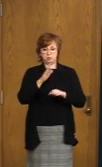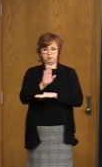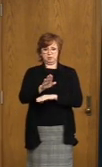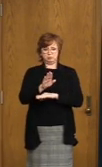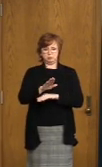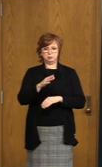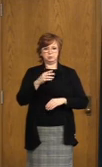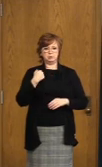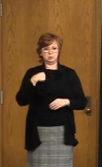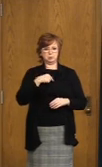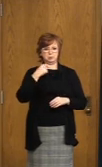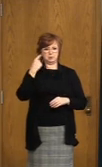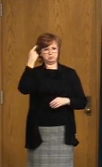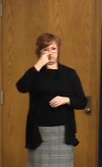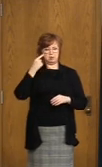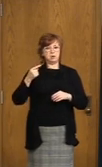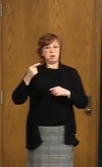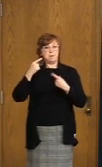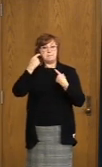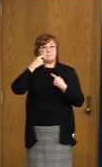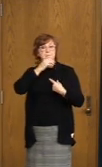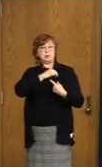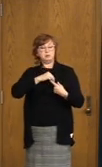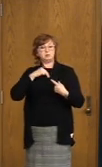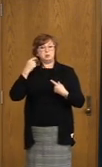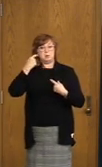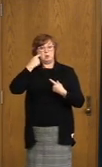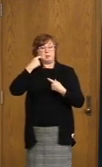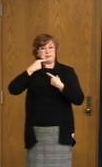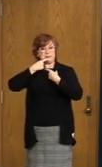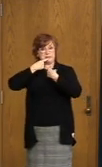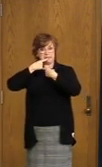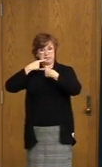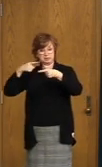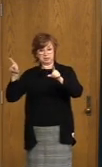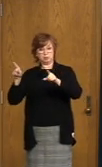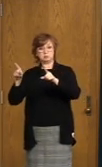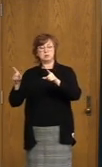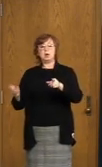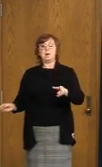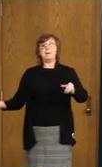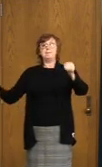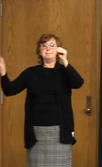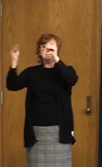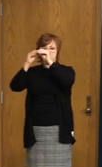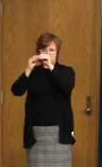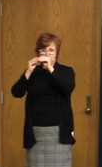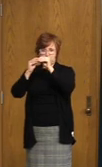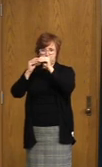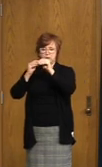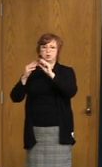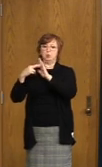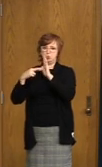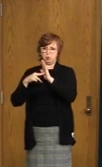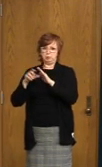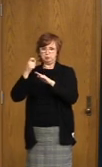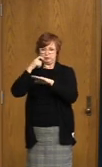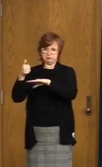we're wondering about, given Manitoba's decision to impose more restrictions, is why we're not going that route.